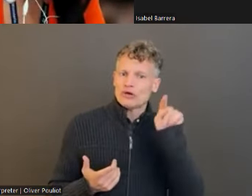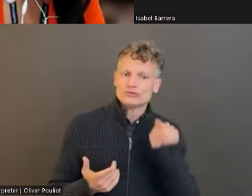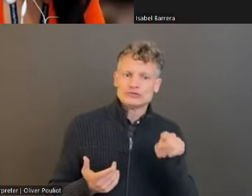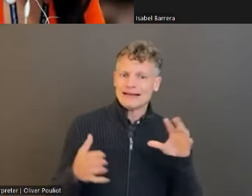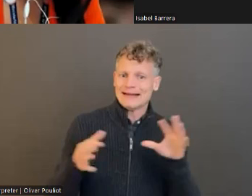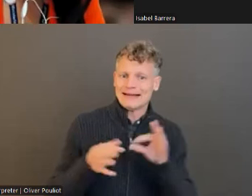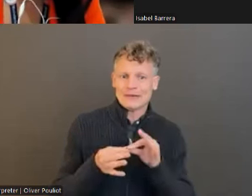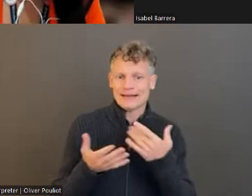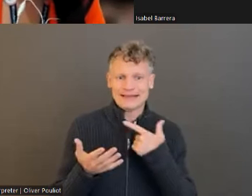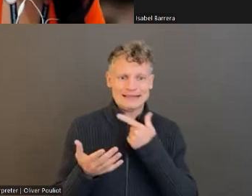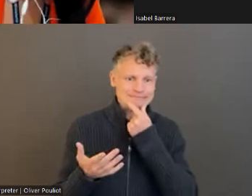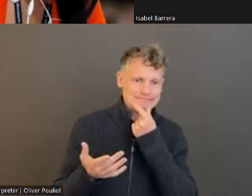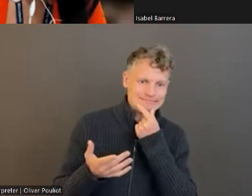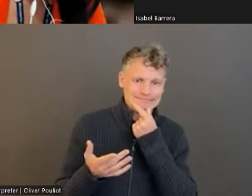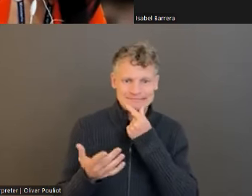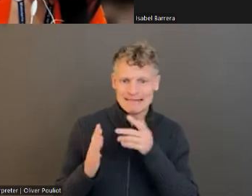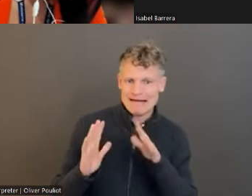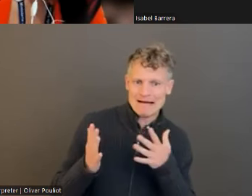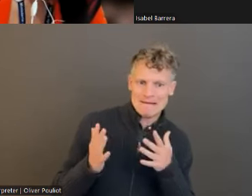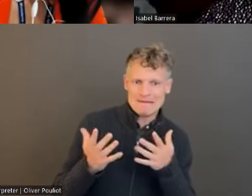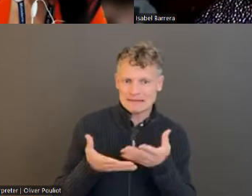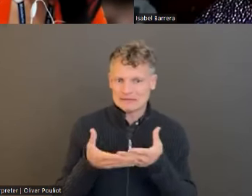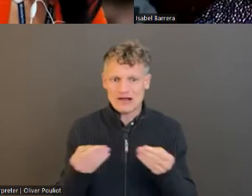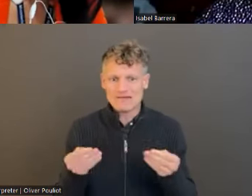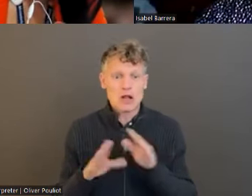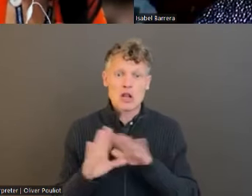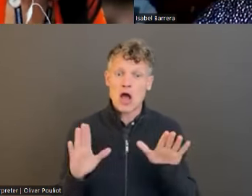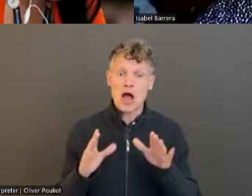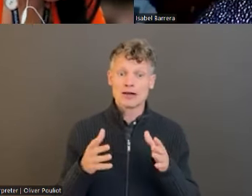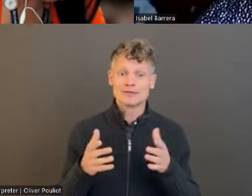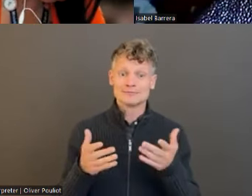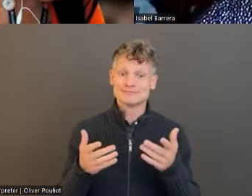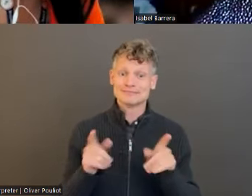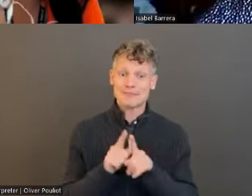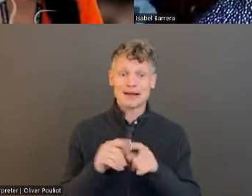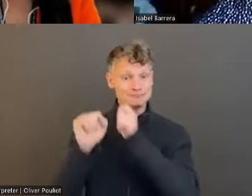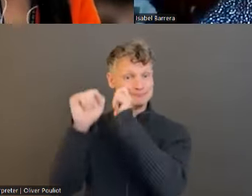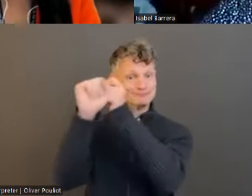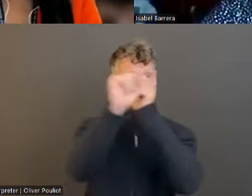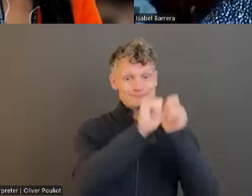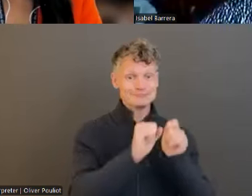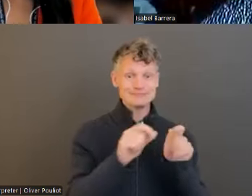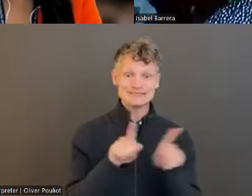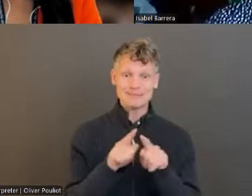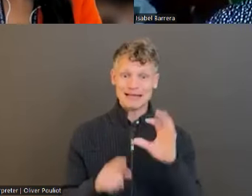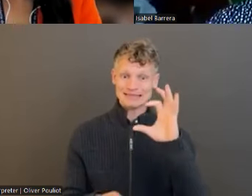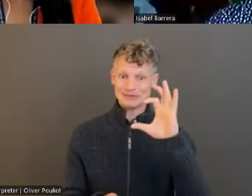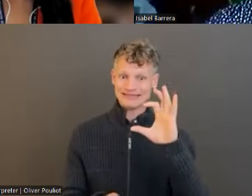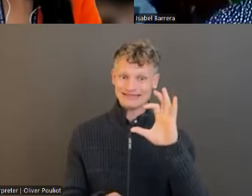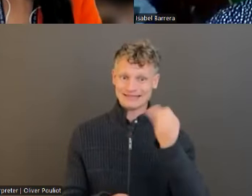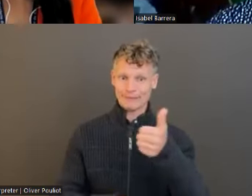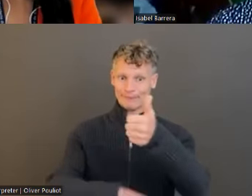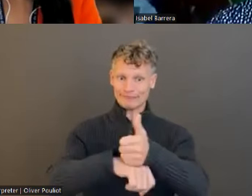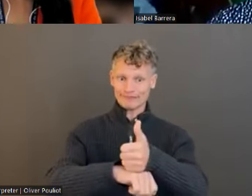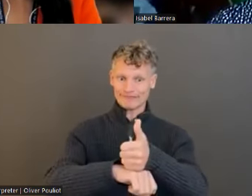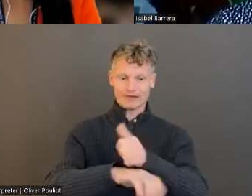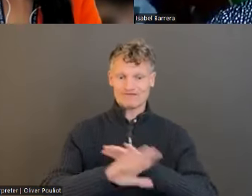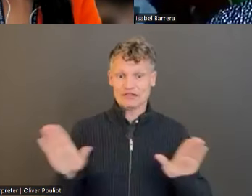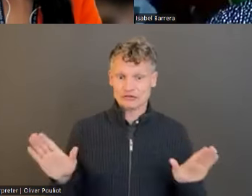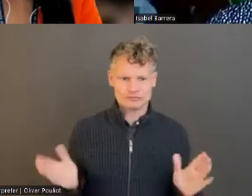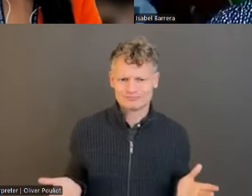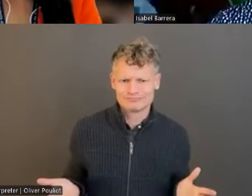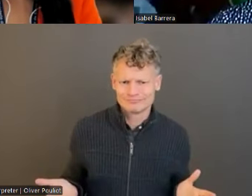strategies, it's not just to build infrastructure. It is possible that you're going to need the infrastructure, but you need to identify where they